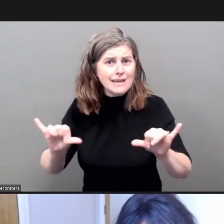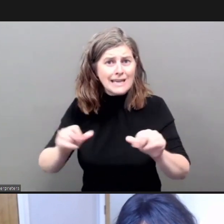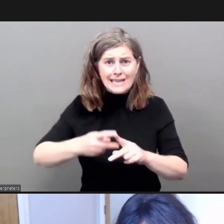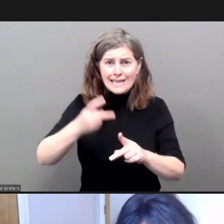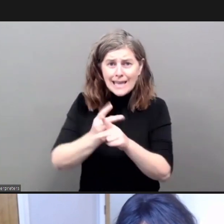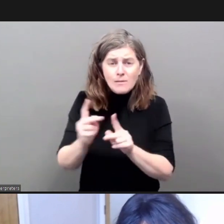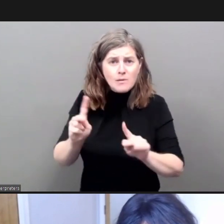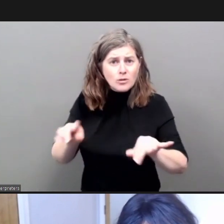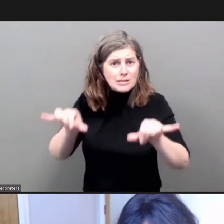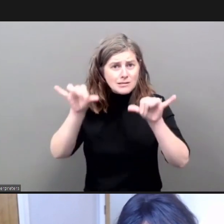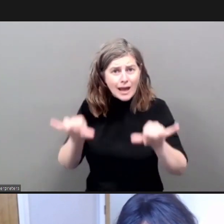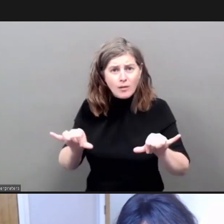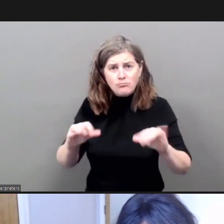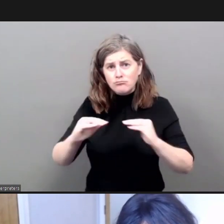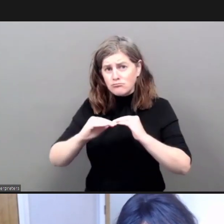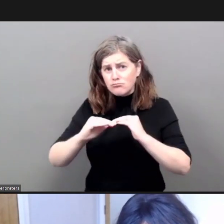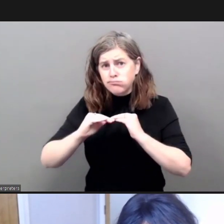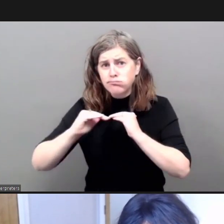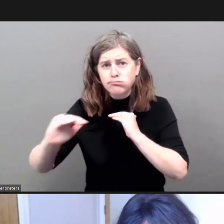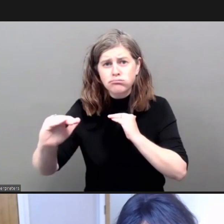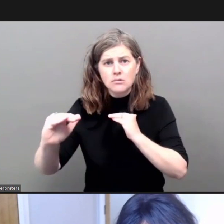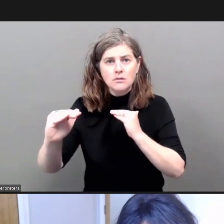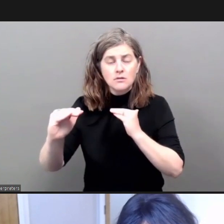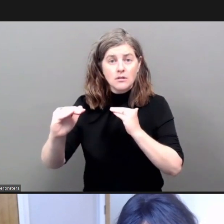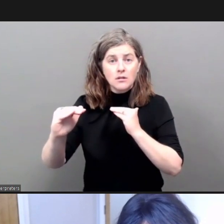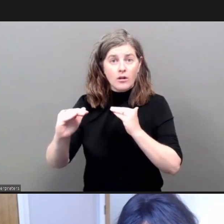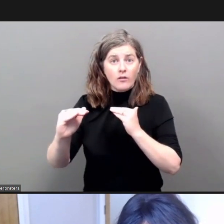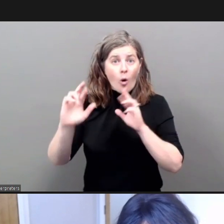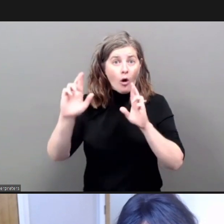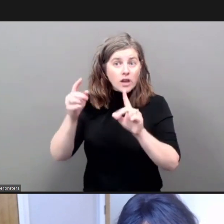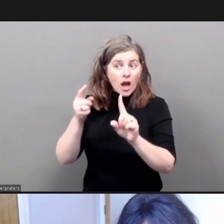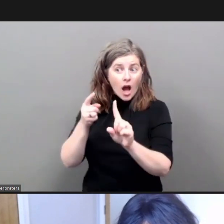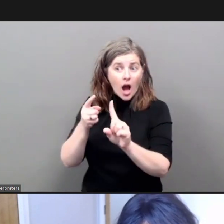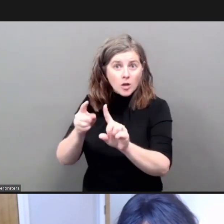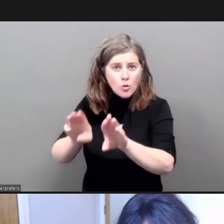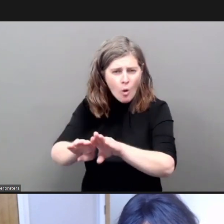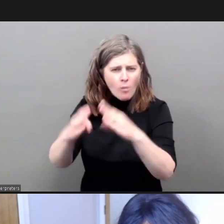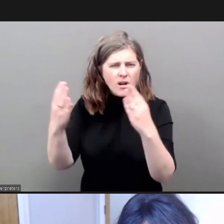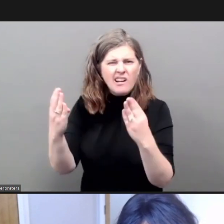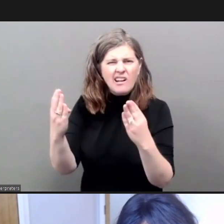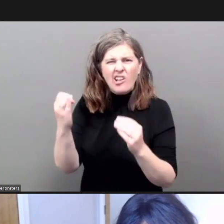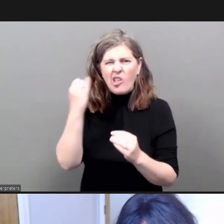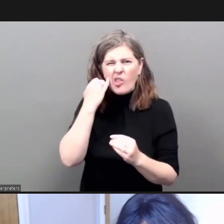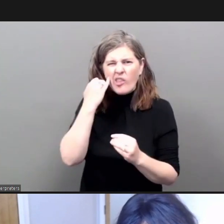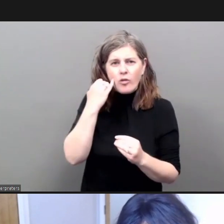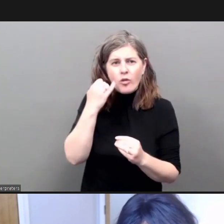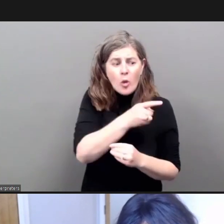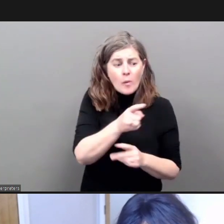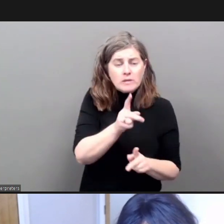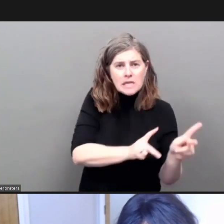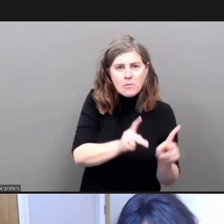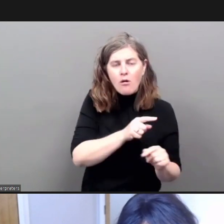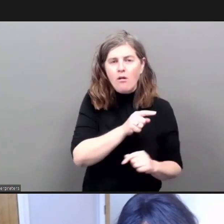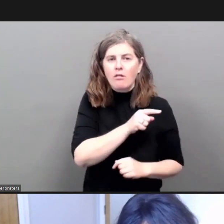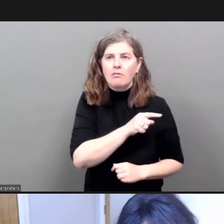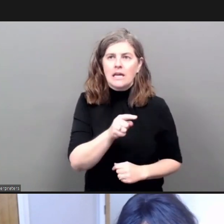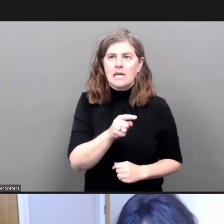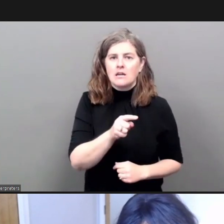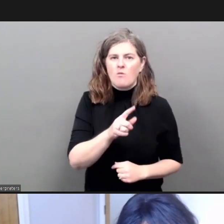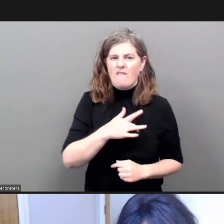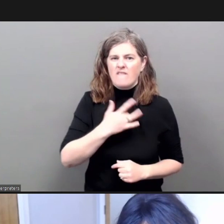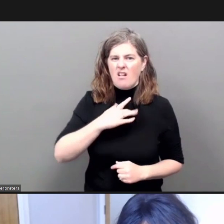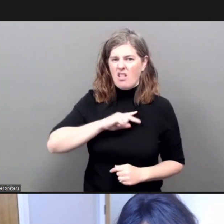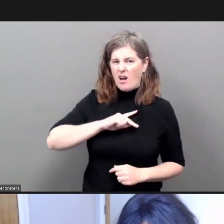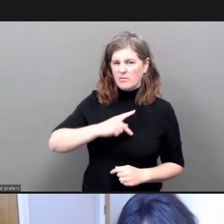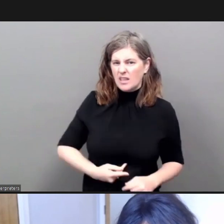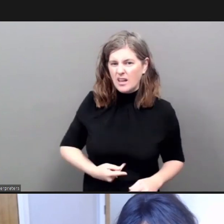same status and moving towards reopening? And what do you say to the people who are going to be maybe upset about that and